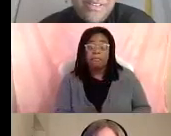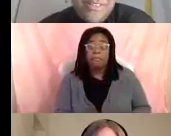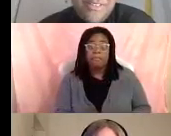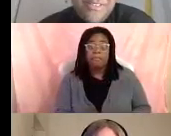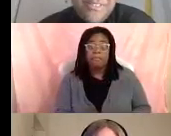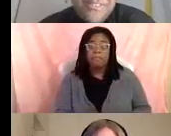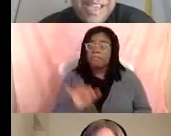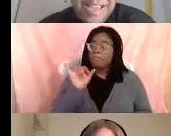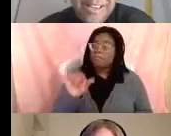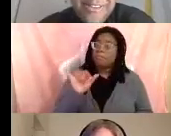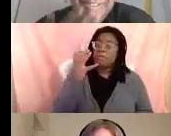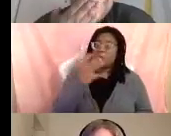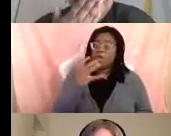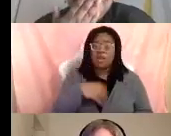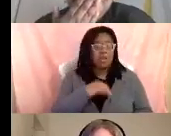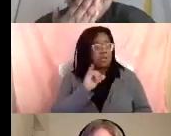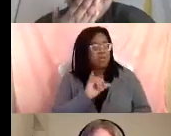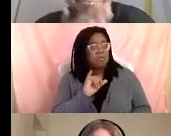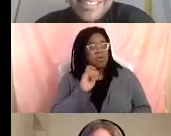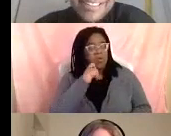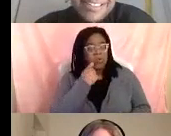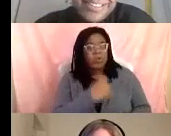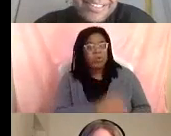Oh wow, cool.